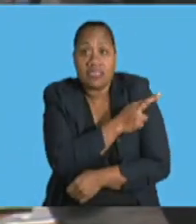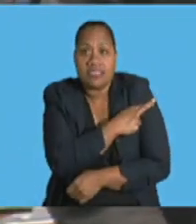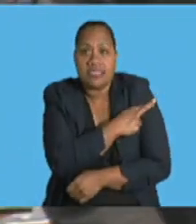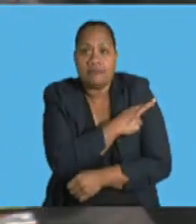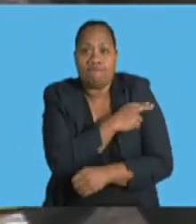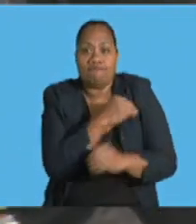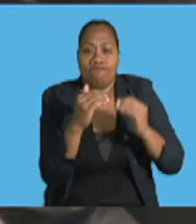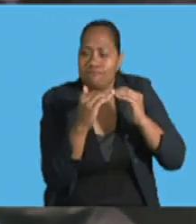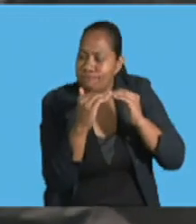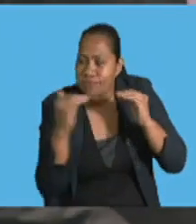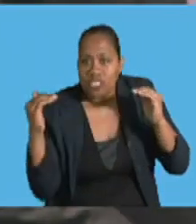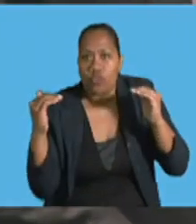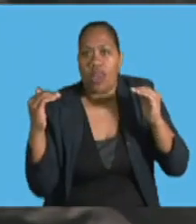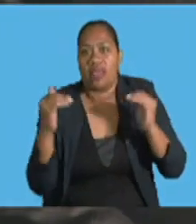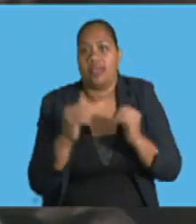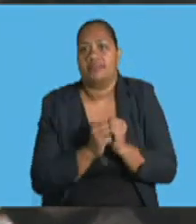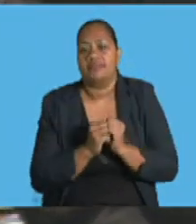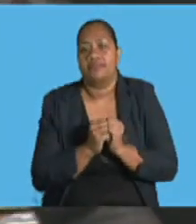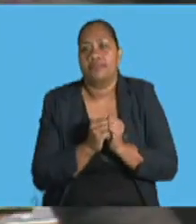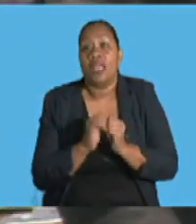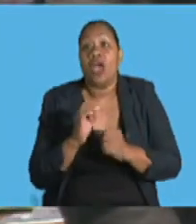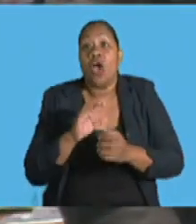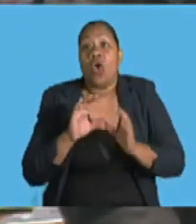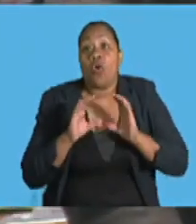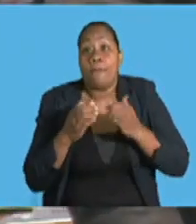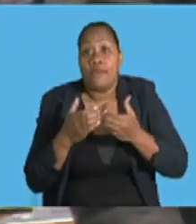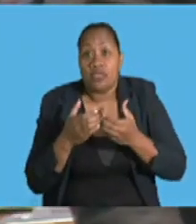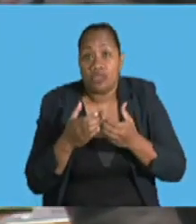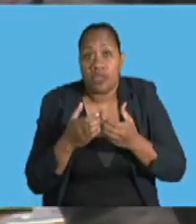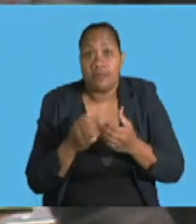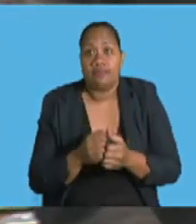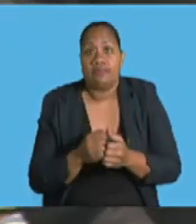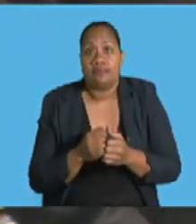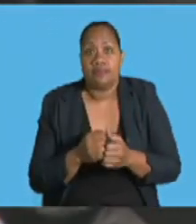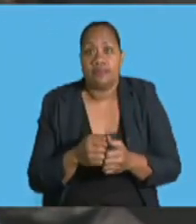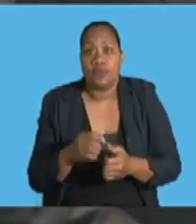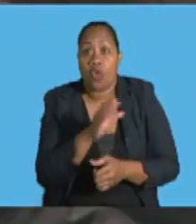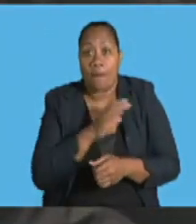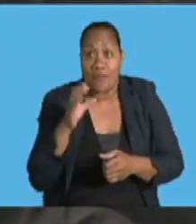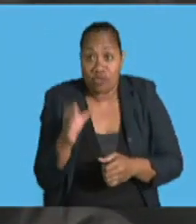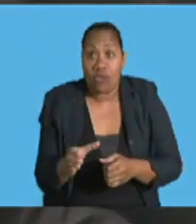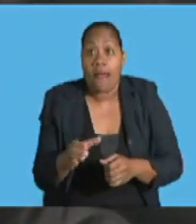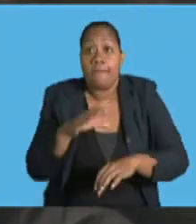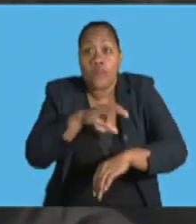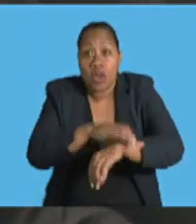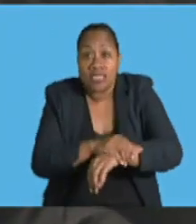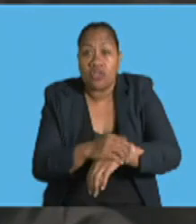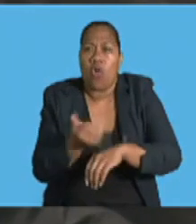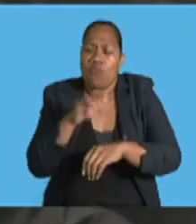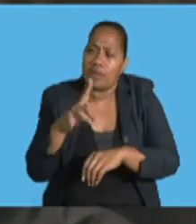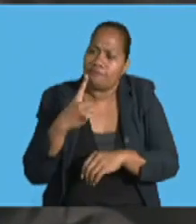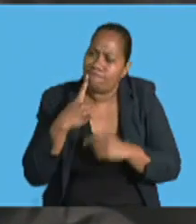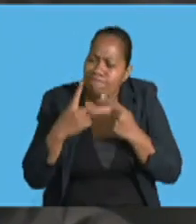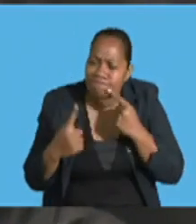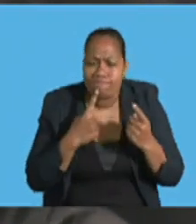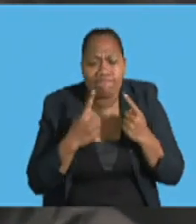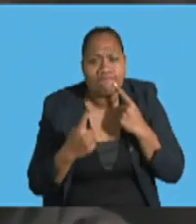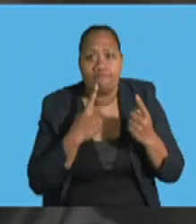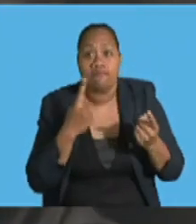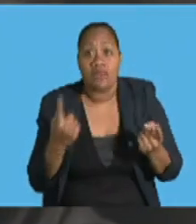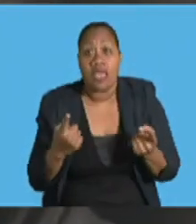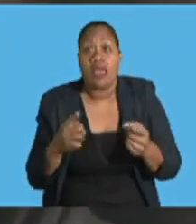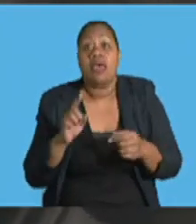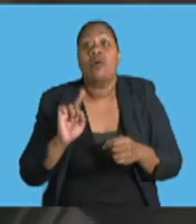equally. The Commissioner of Police has publicly stated on numerous occasions that statistics on